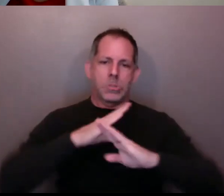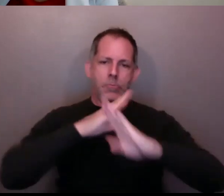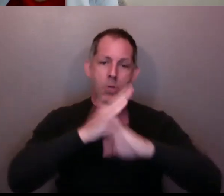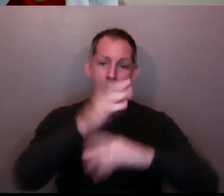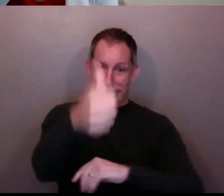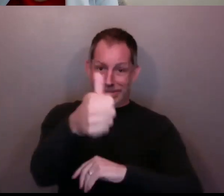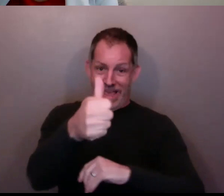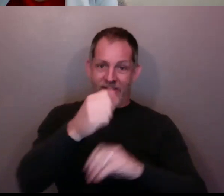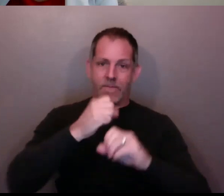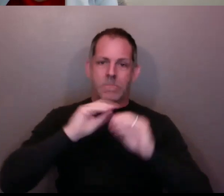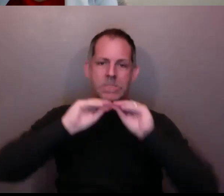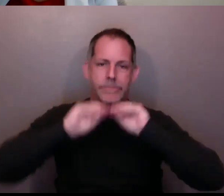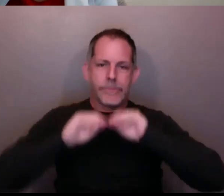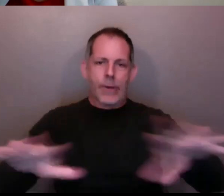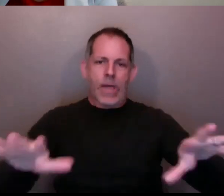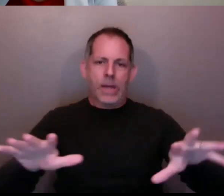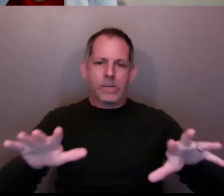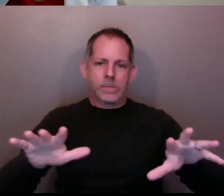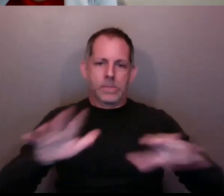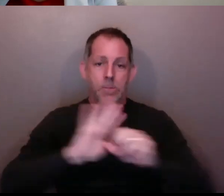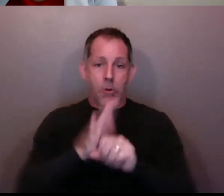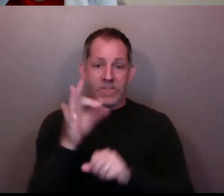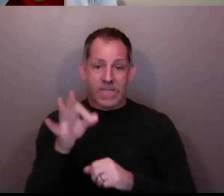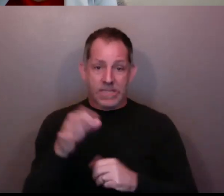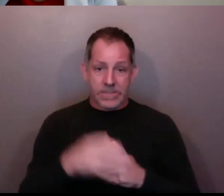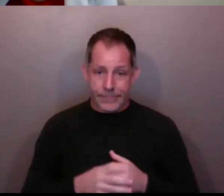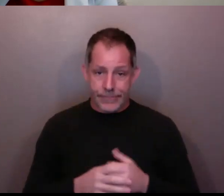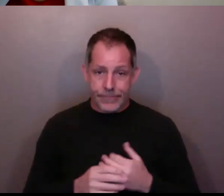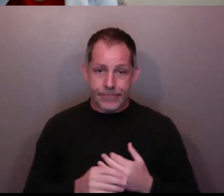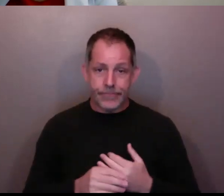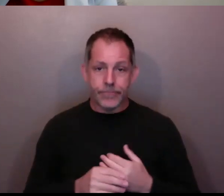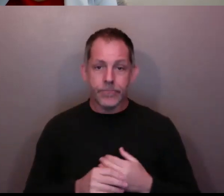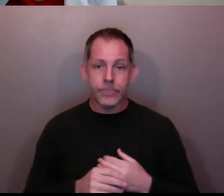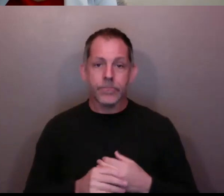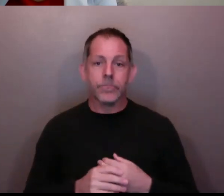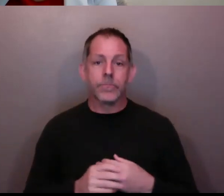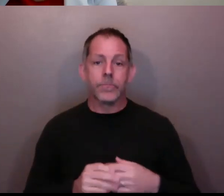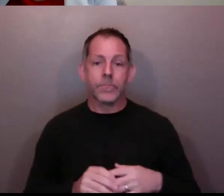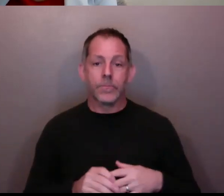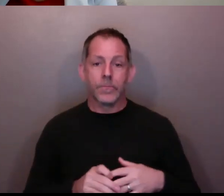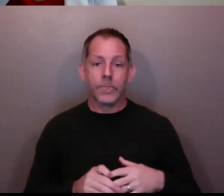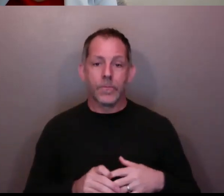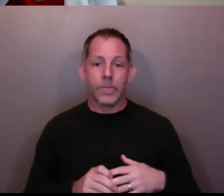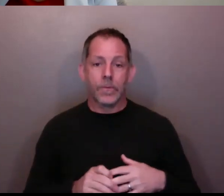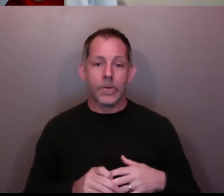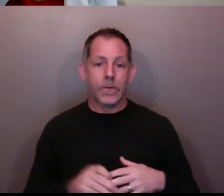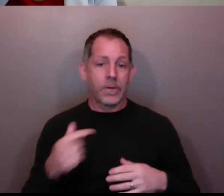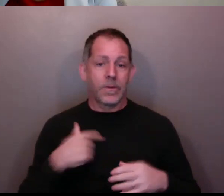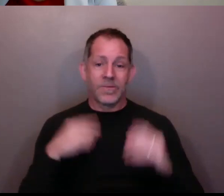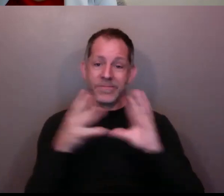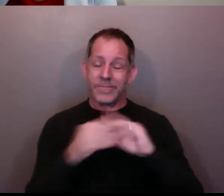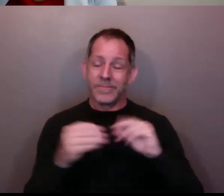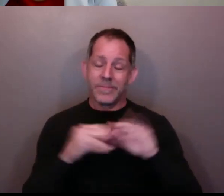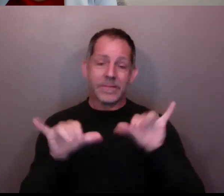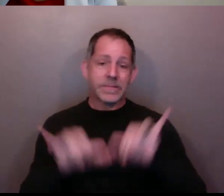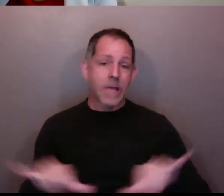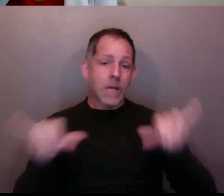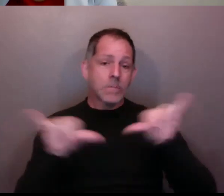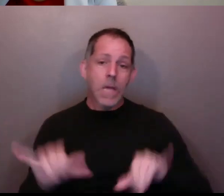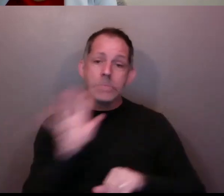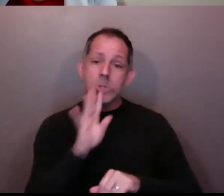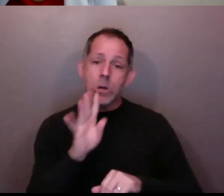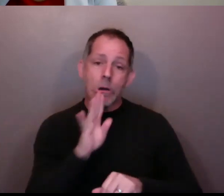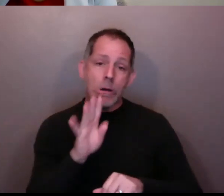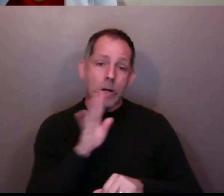and by doing those things that we keep saying: face coverings, physical distancing, limiting your participation